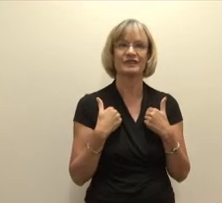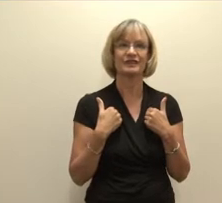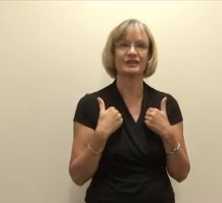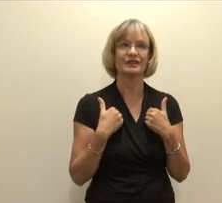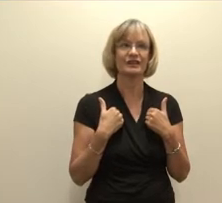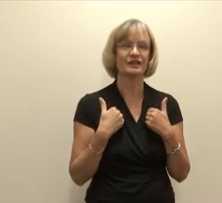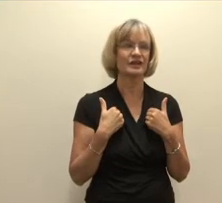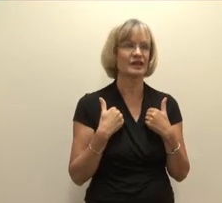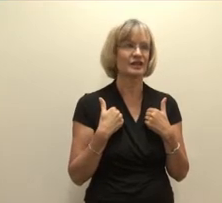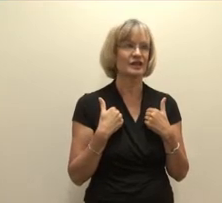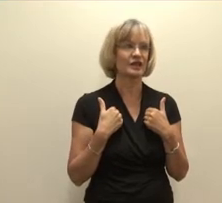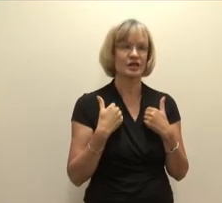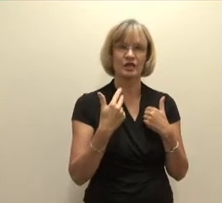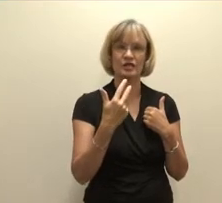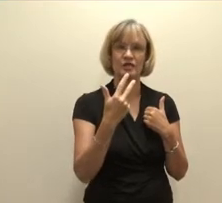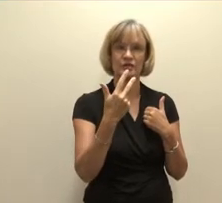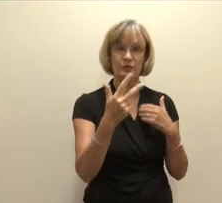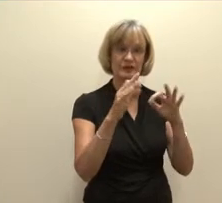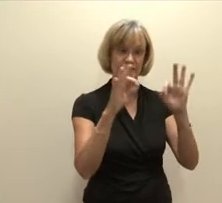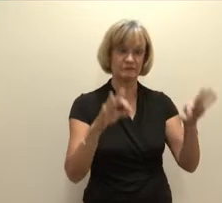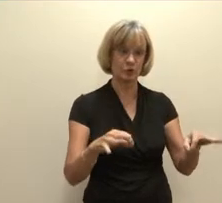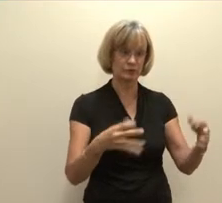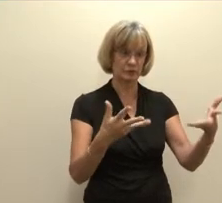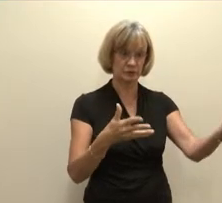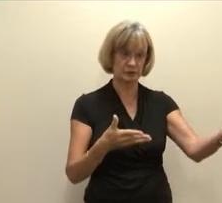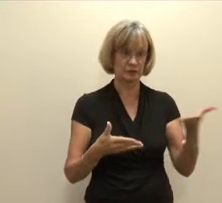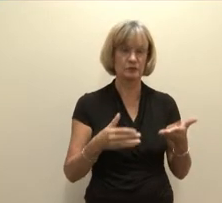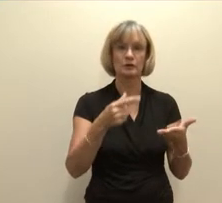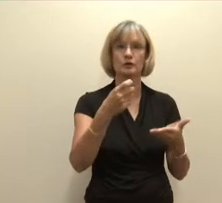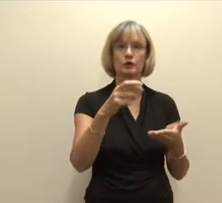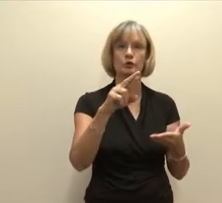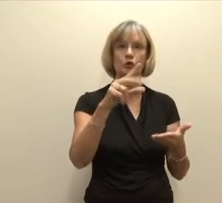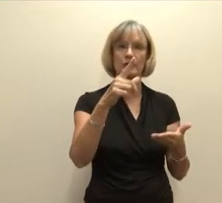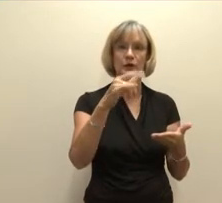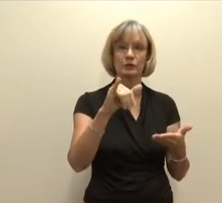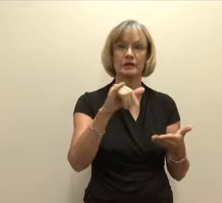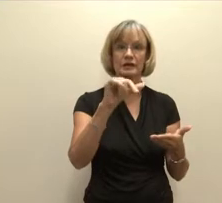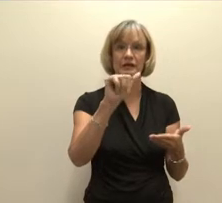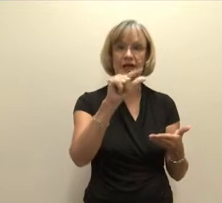forms completed. The first is from Mr. Gregory Alford.